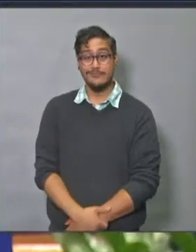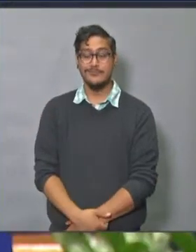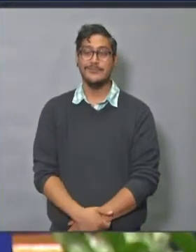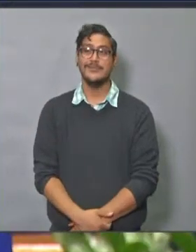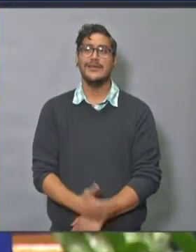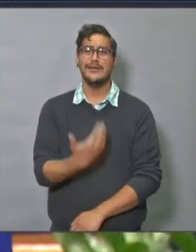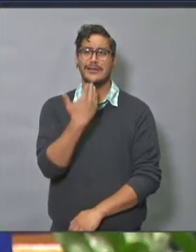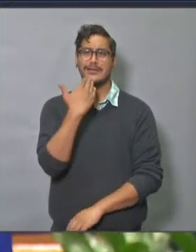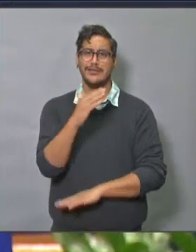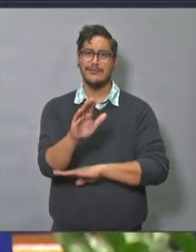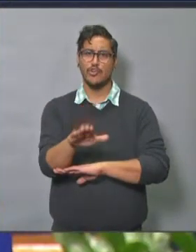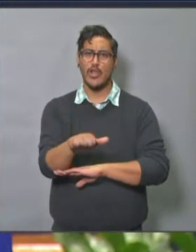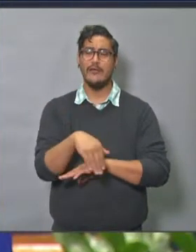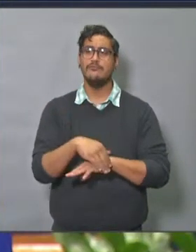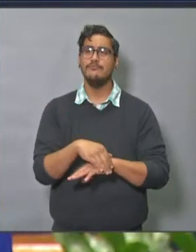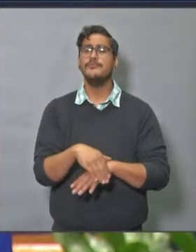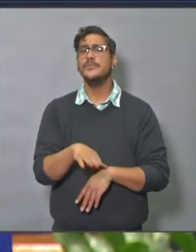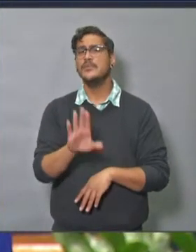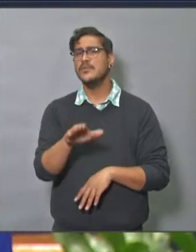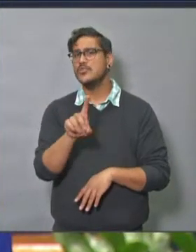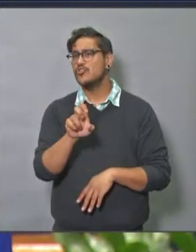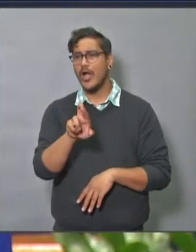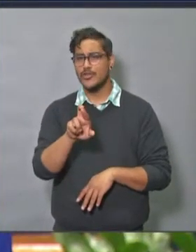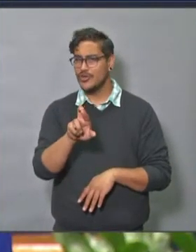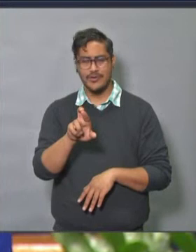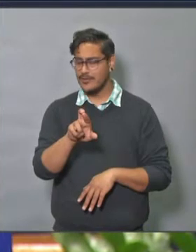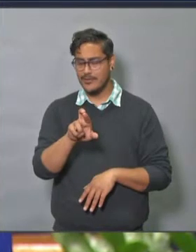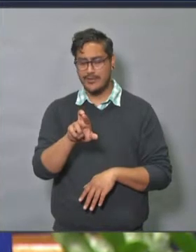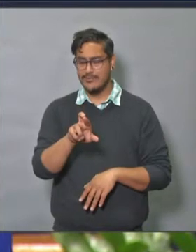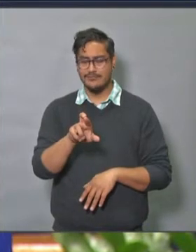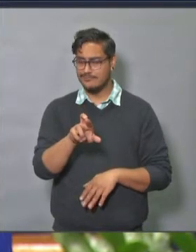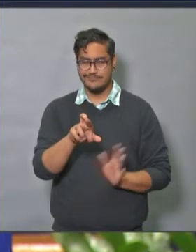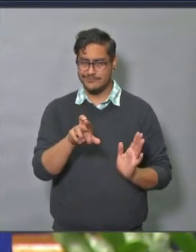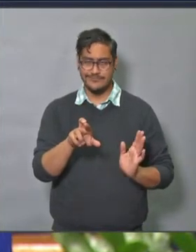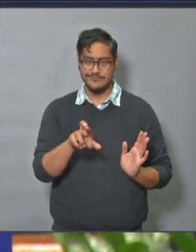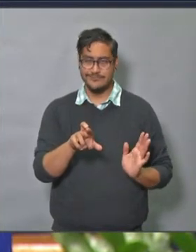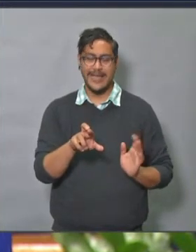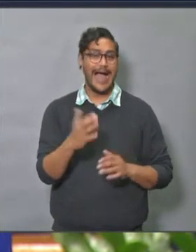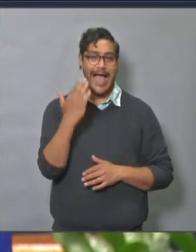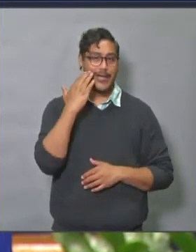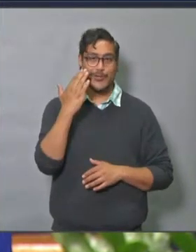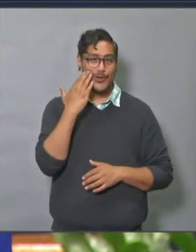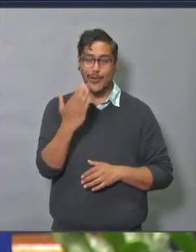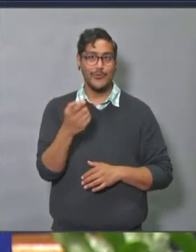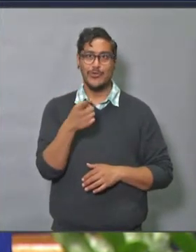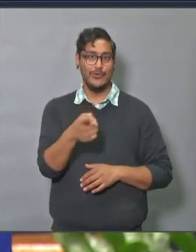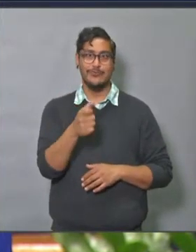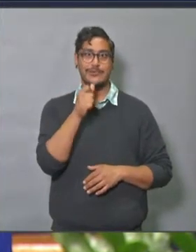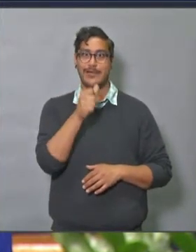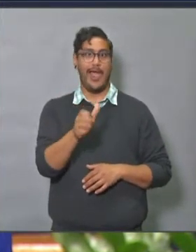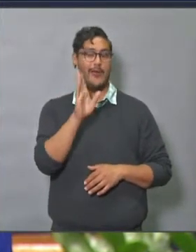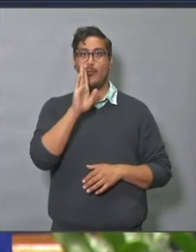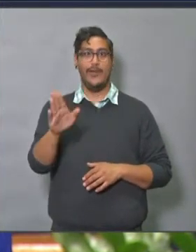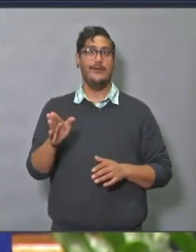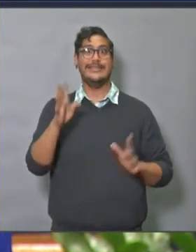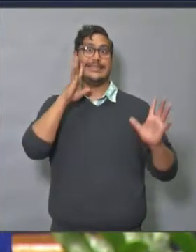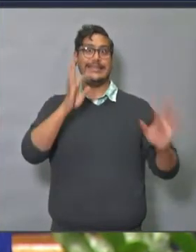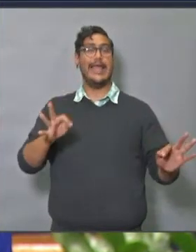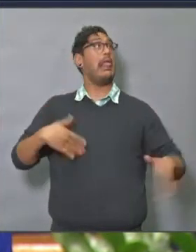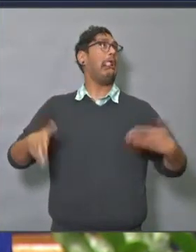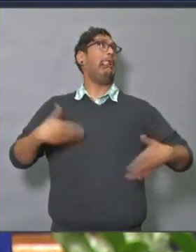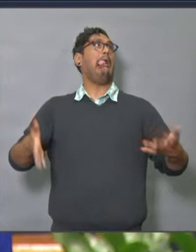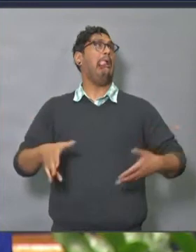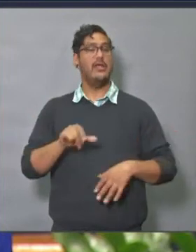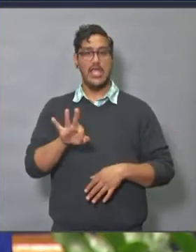Yes, good afternoon. Doctor, obviously you wouldn't be moving this quickly if you didn't think that the data was there and the numbers seem to be